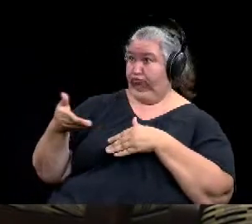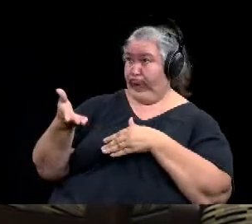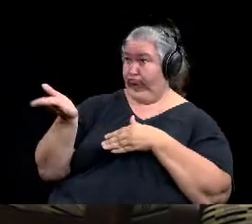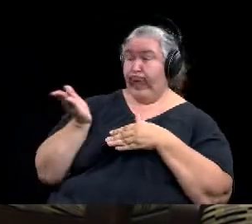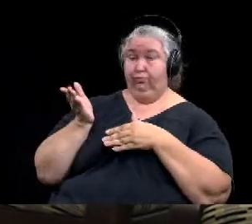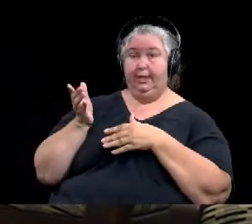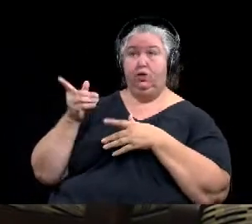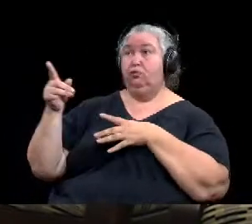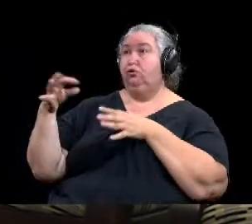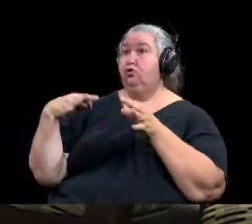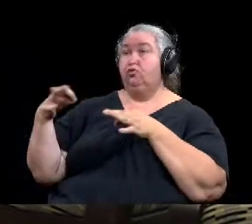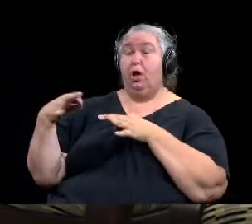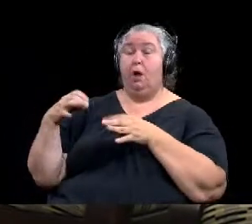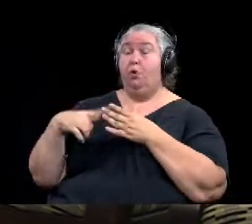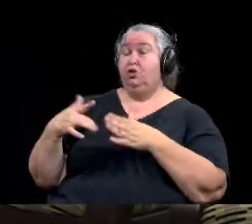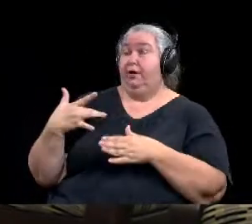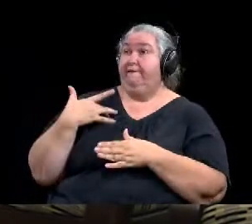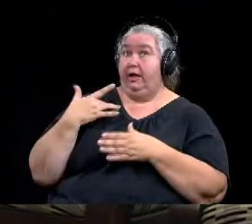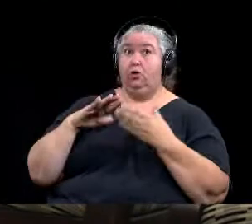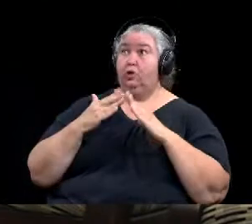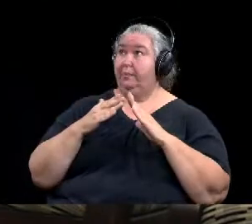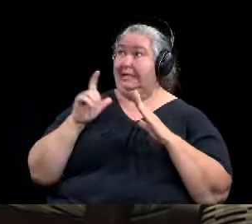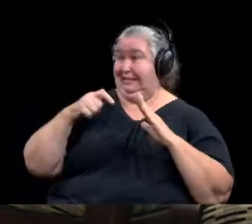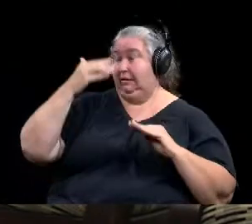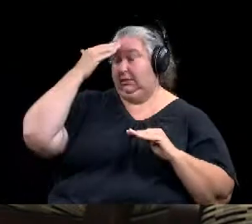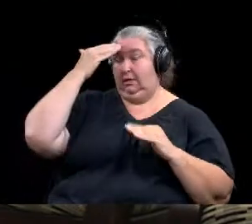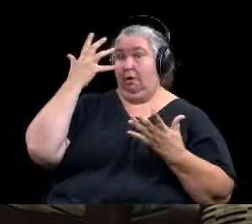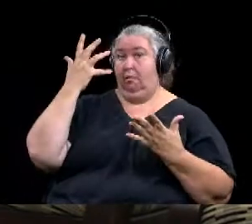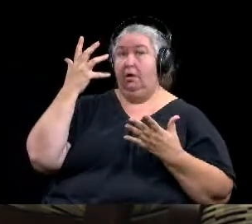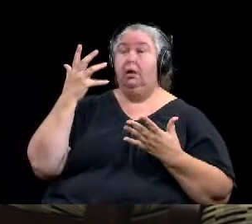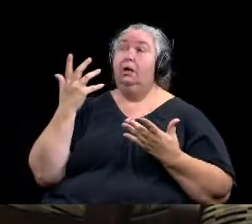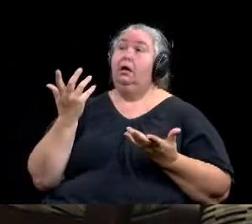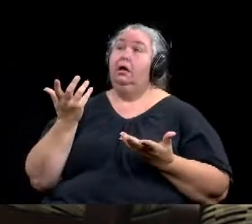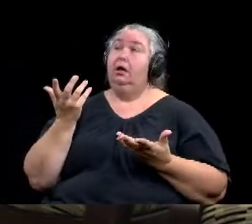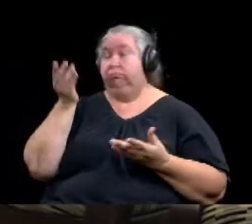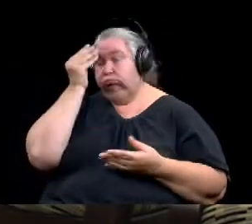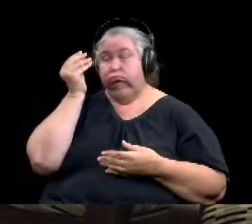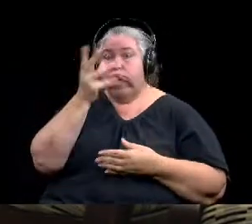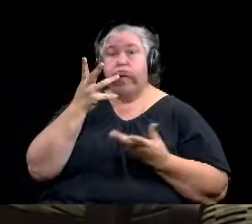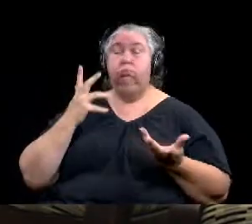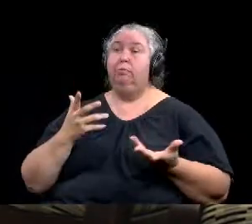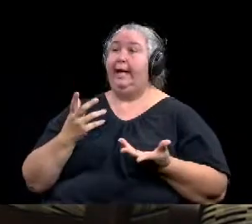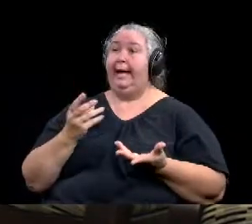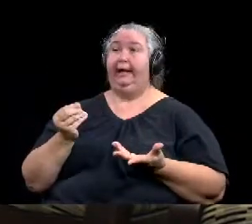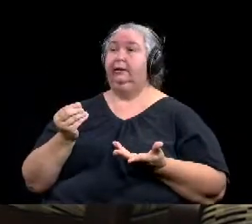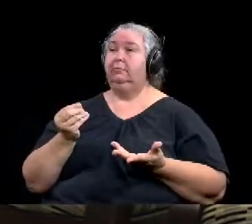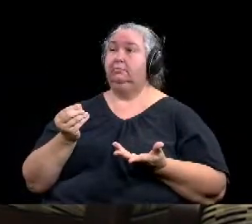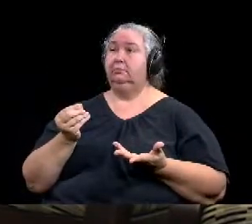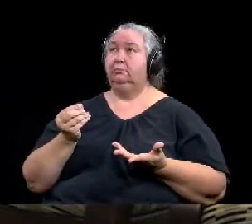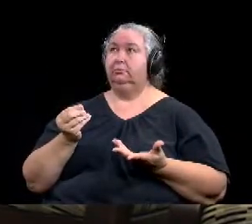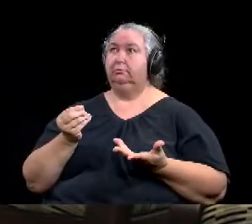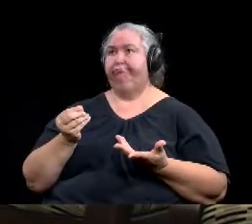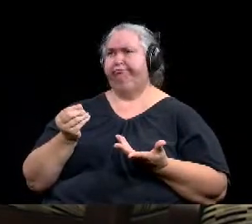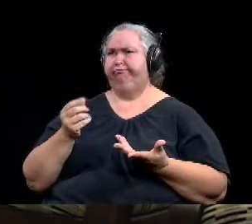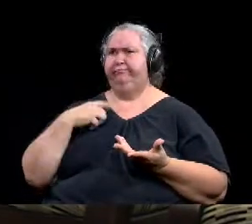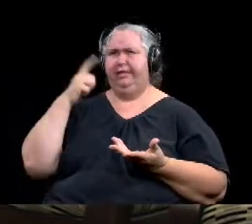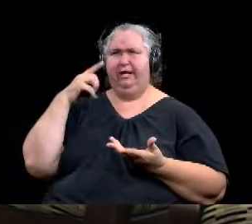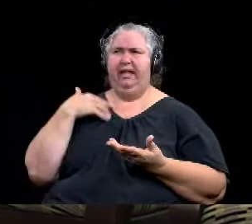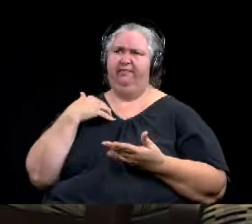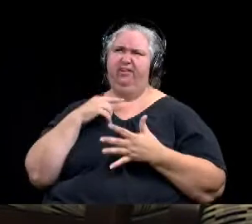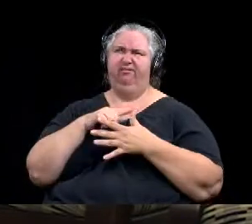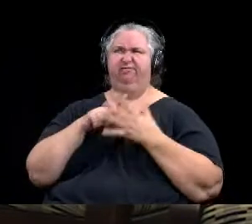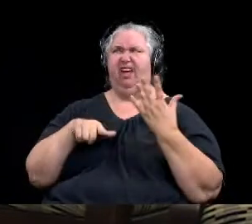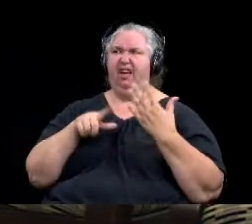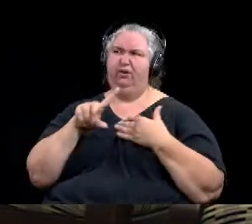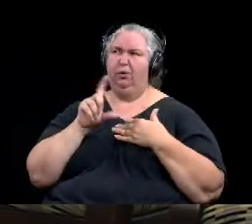describe anything that you feel like the community should have in their mind. Then I think I've got like 5 or so questions